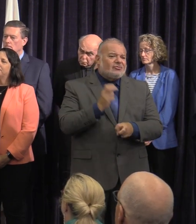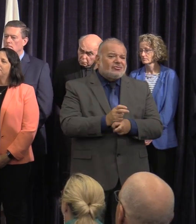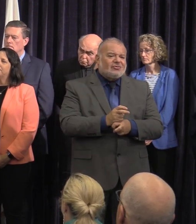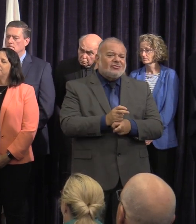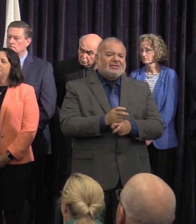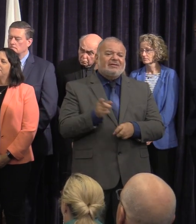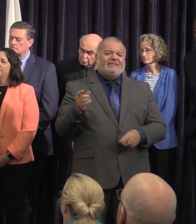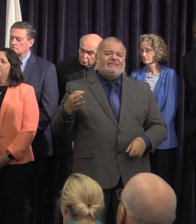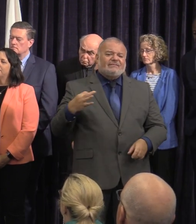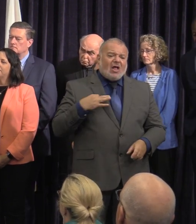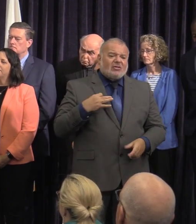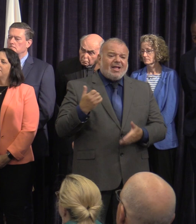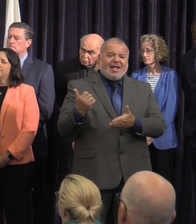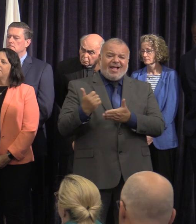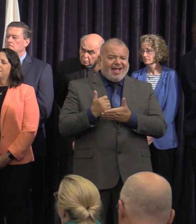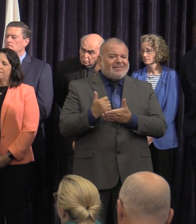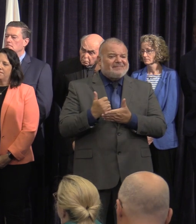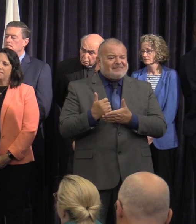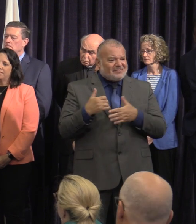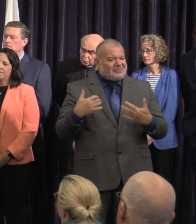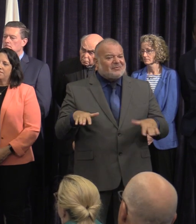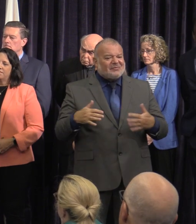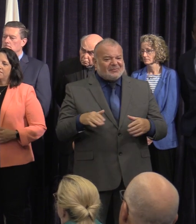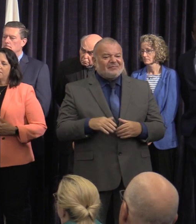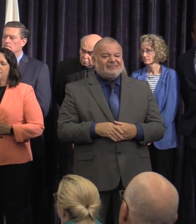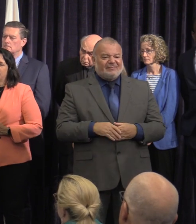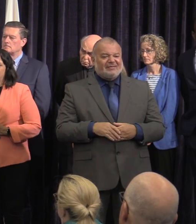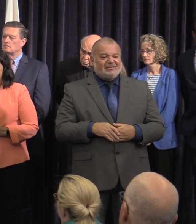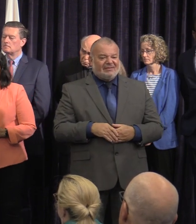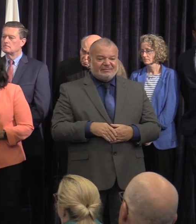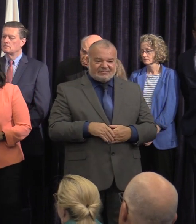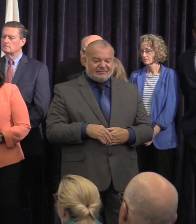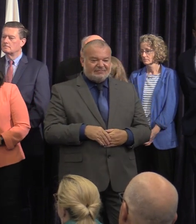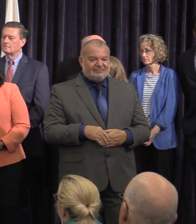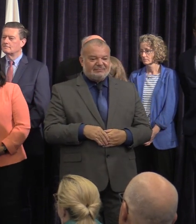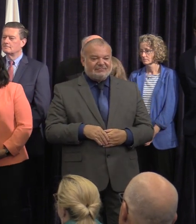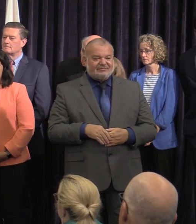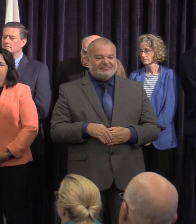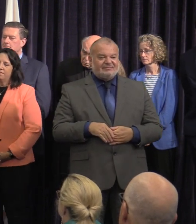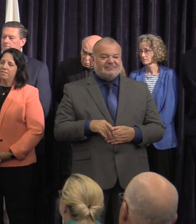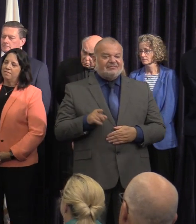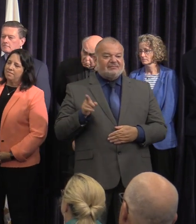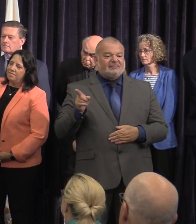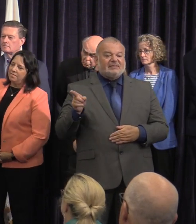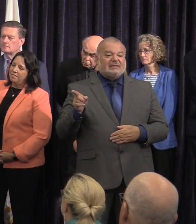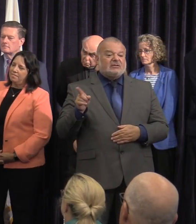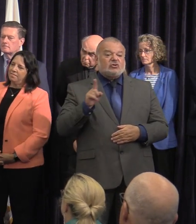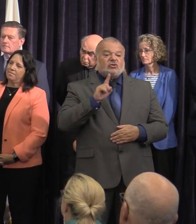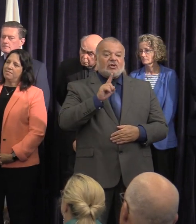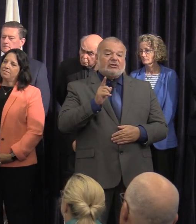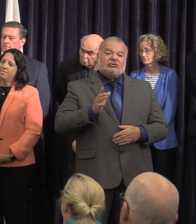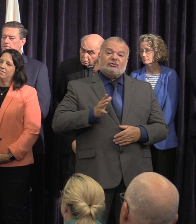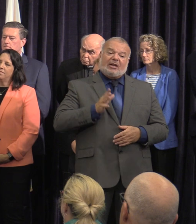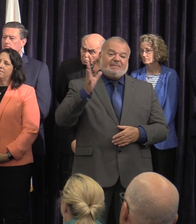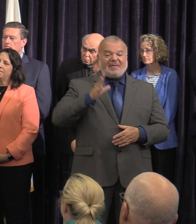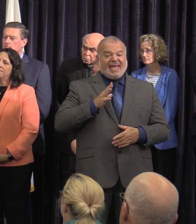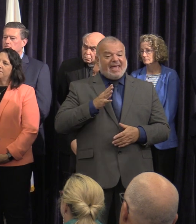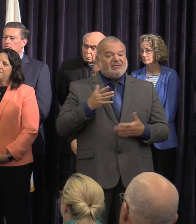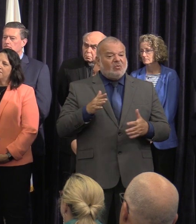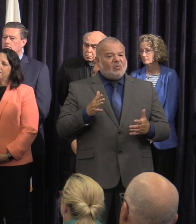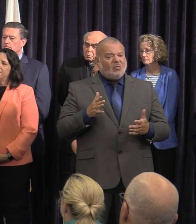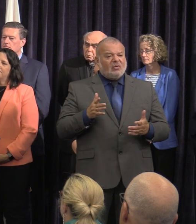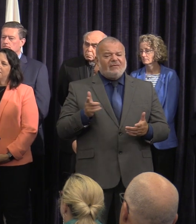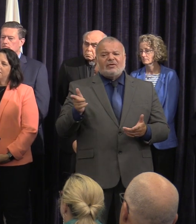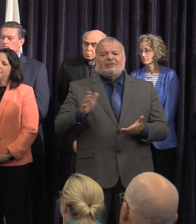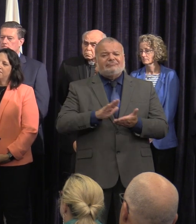everyone all the time. And he's a gentleman. He's polite. He